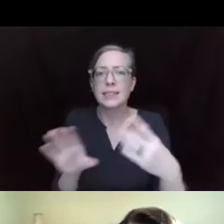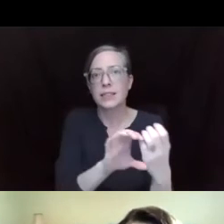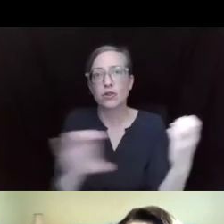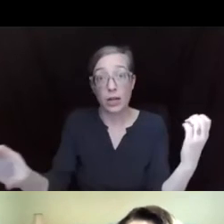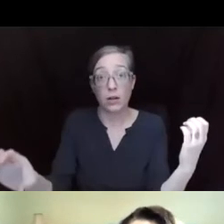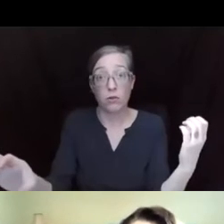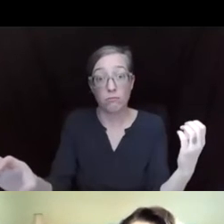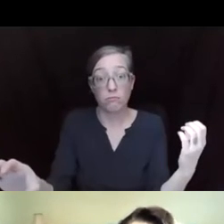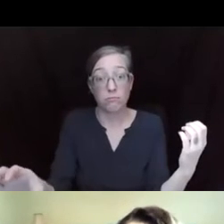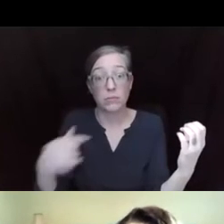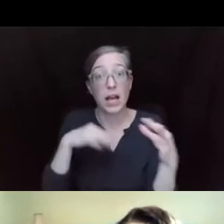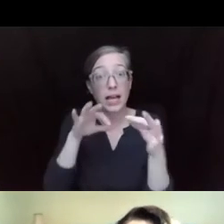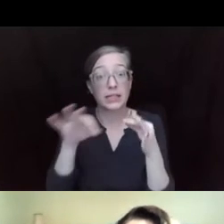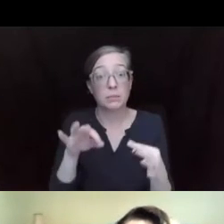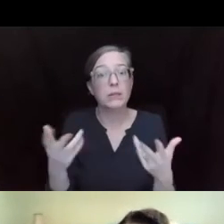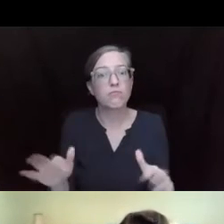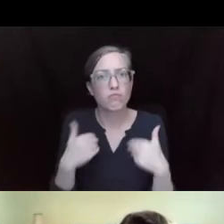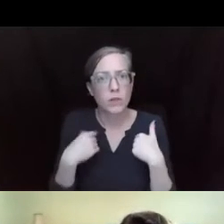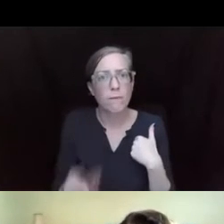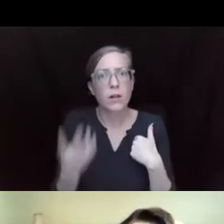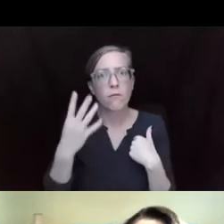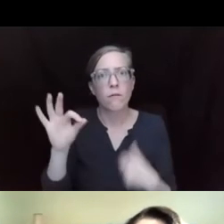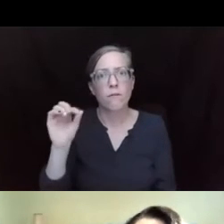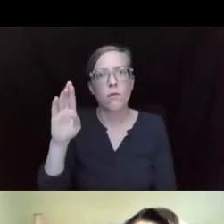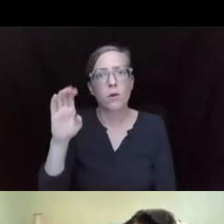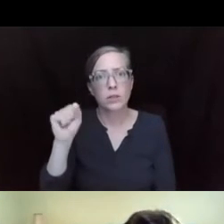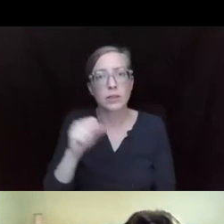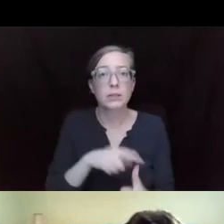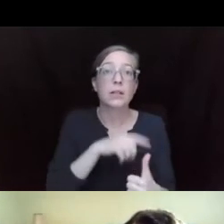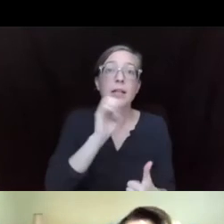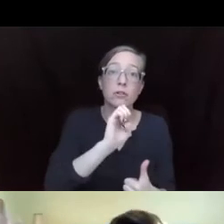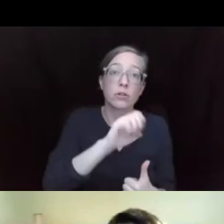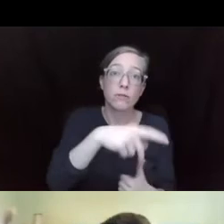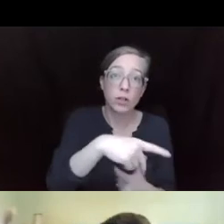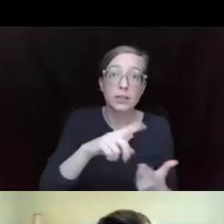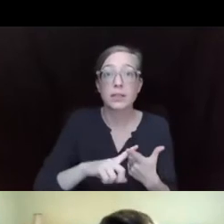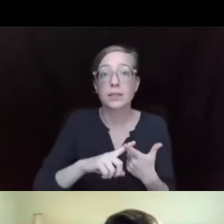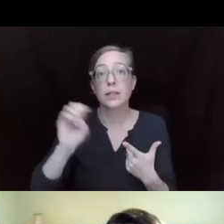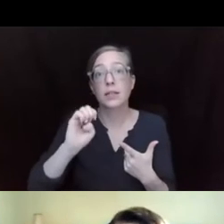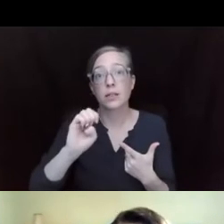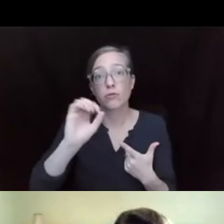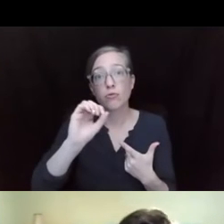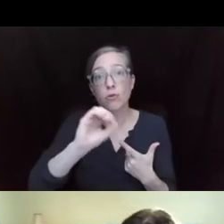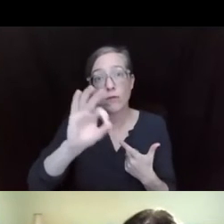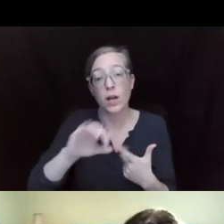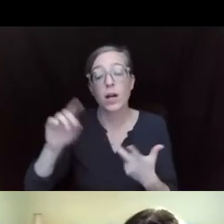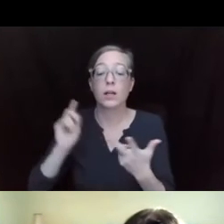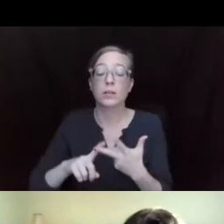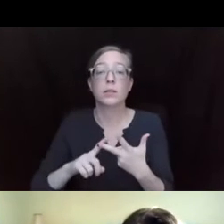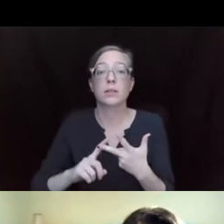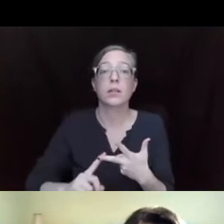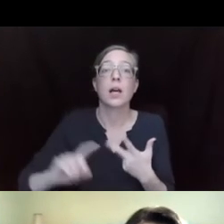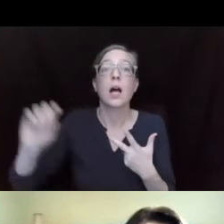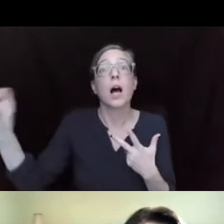explaining you that there are 4 forces: electrophoresis, electrosmosis, the other electrophoresis, and